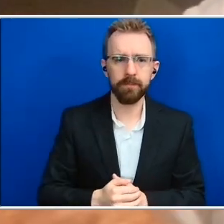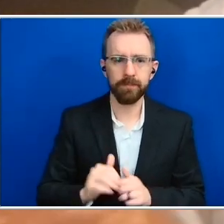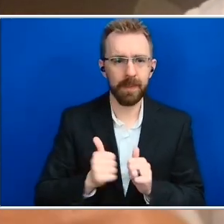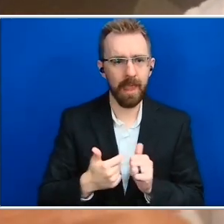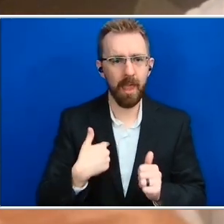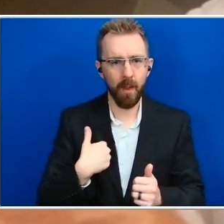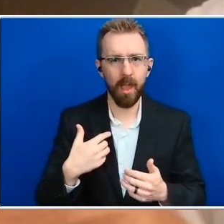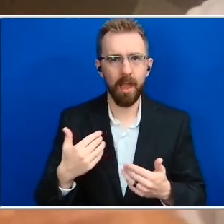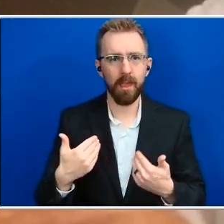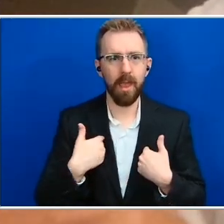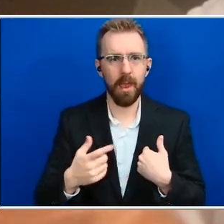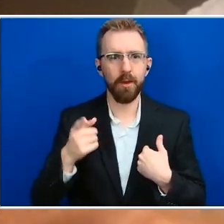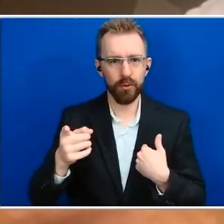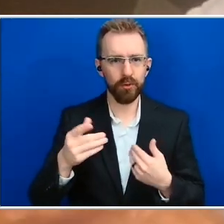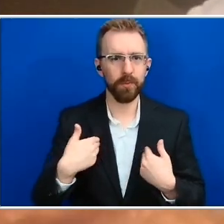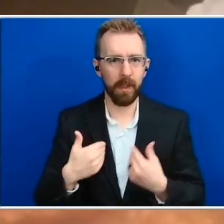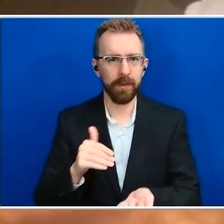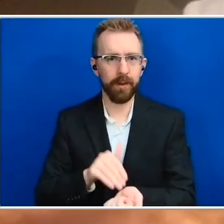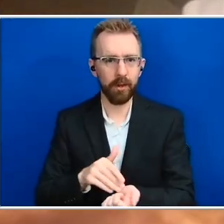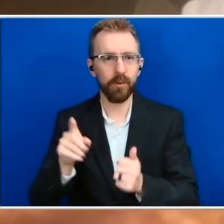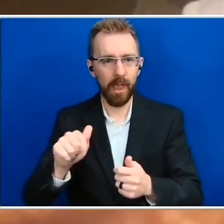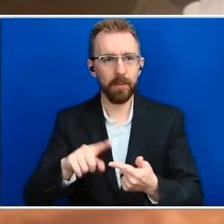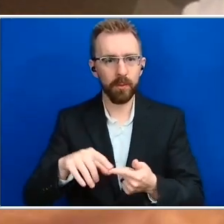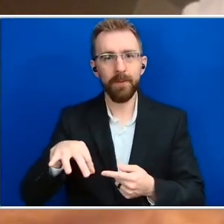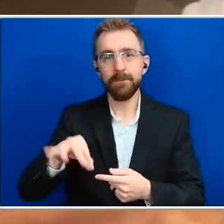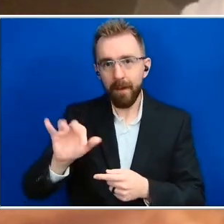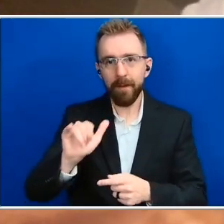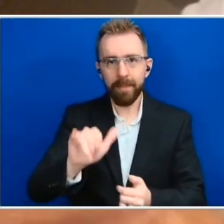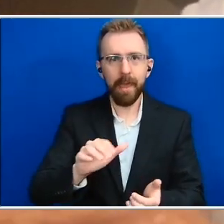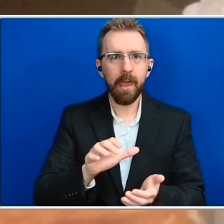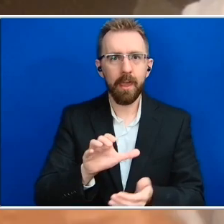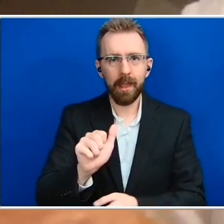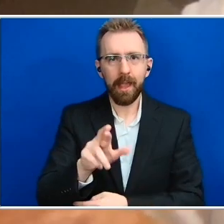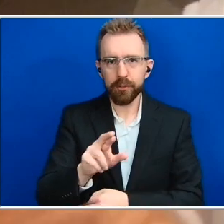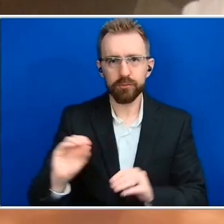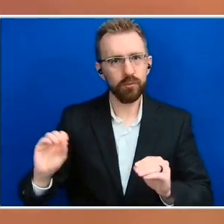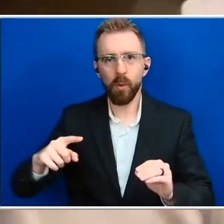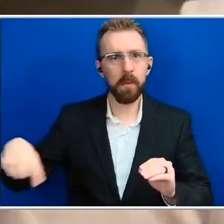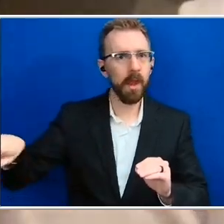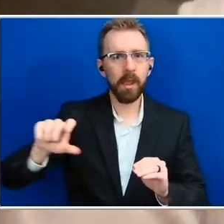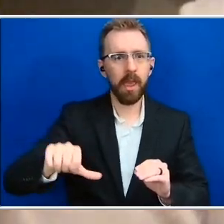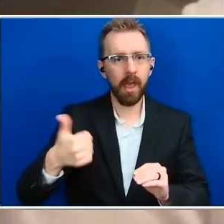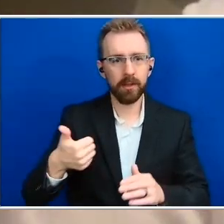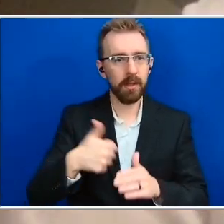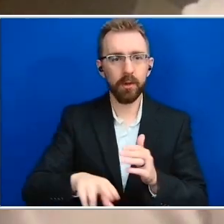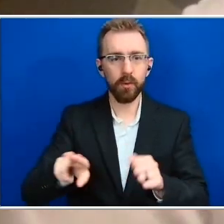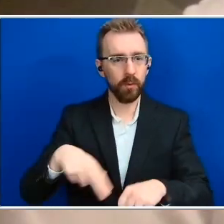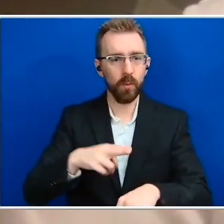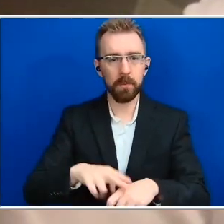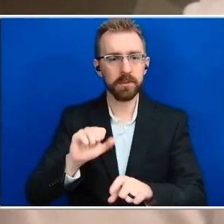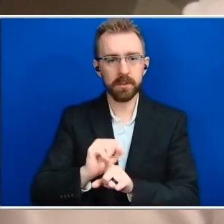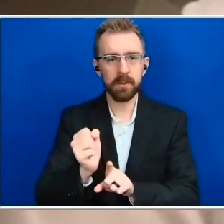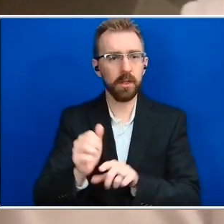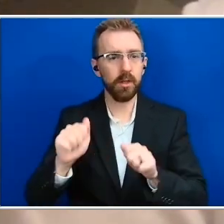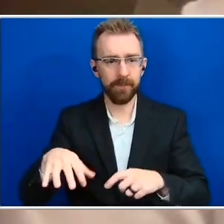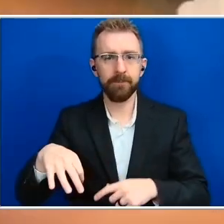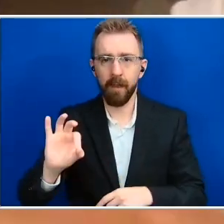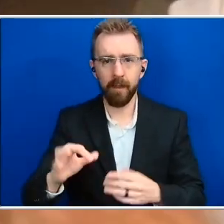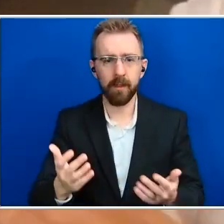was because she was able to find cancer that nobody else under normal circumstances could find.